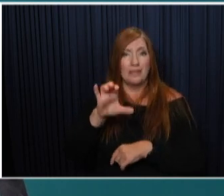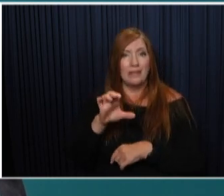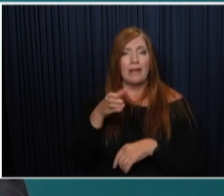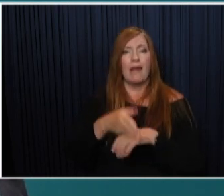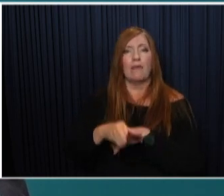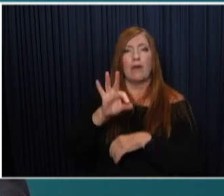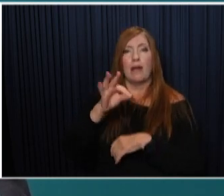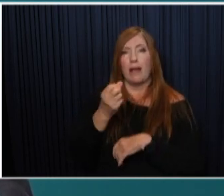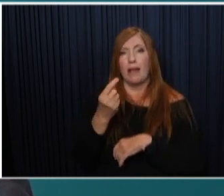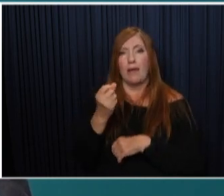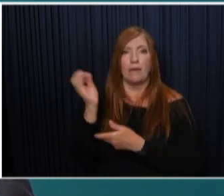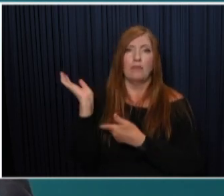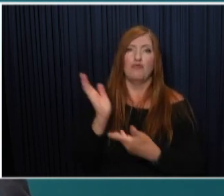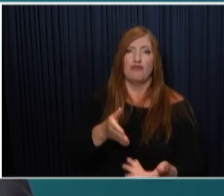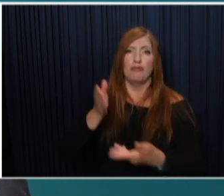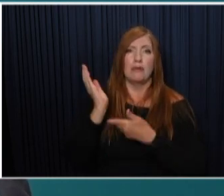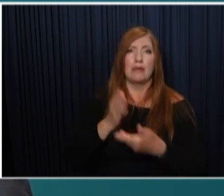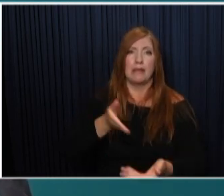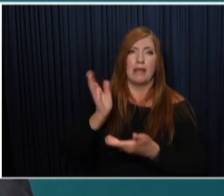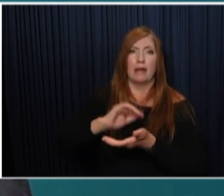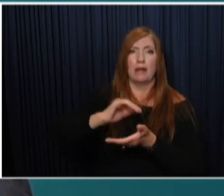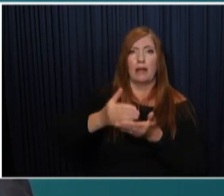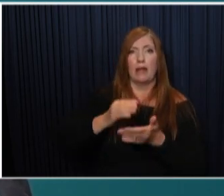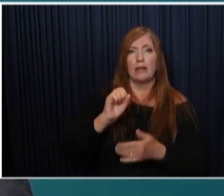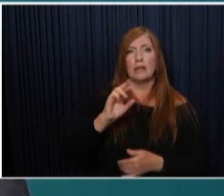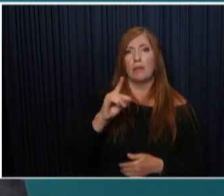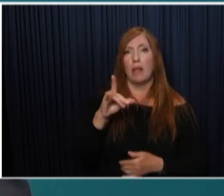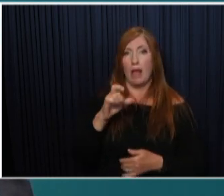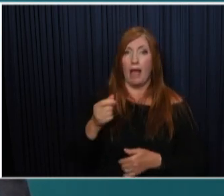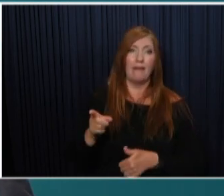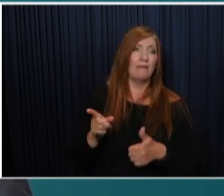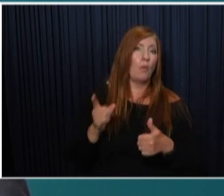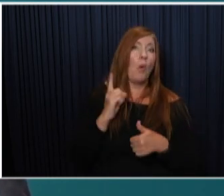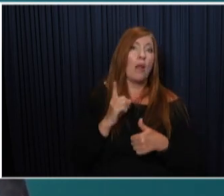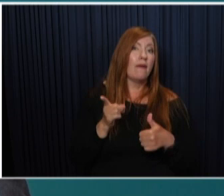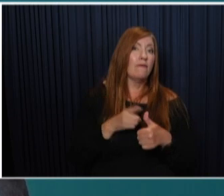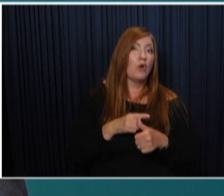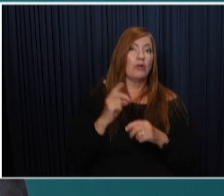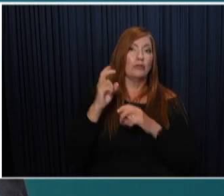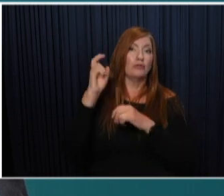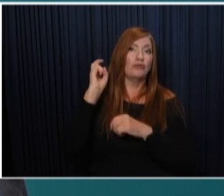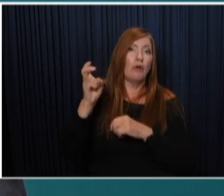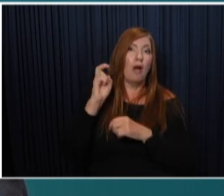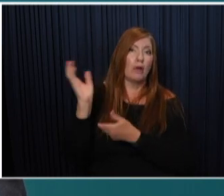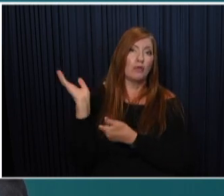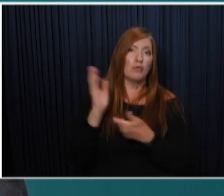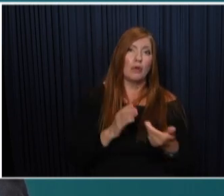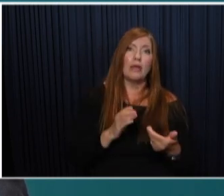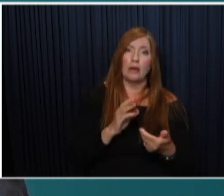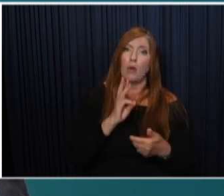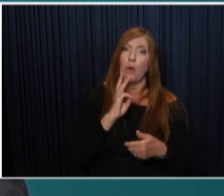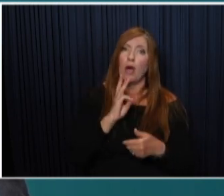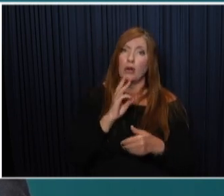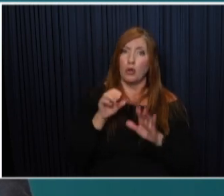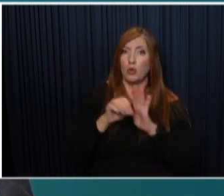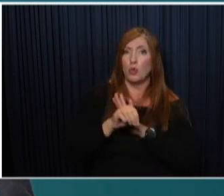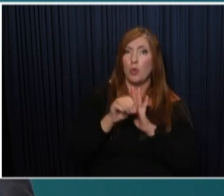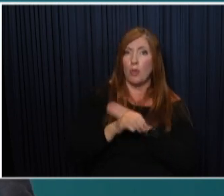in supplies. I was one of the first trucks to volunteer to bring water, of all things, into New Orleans after Hurricane